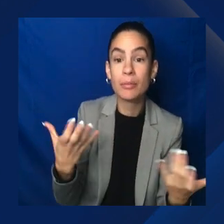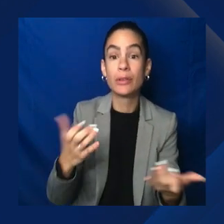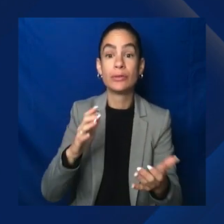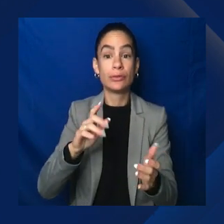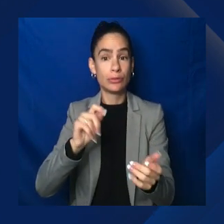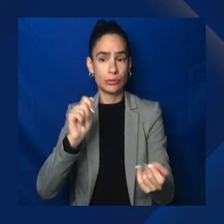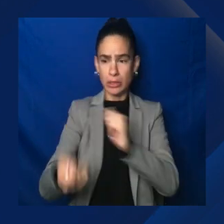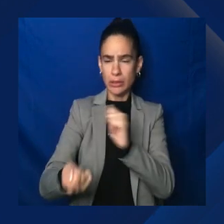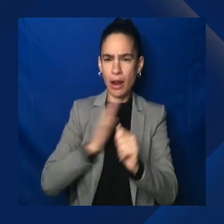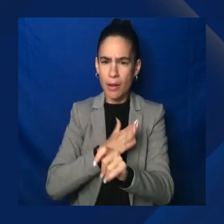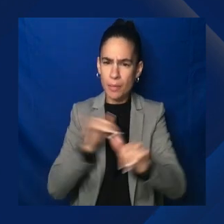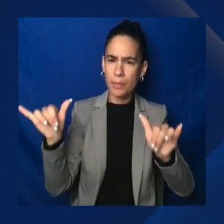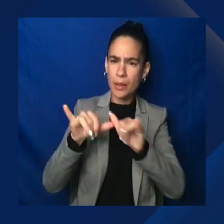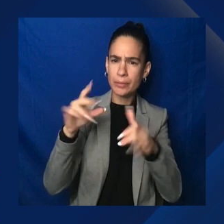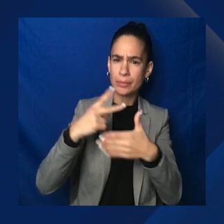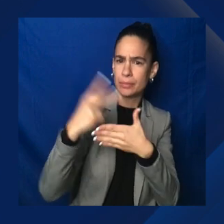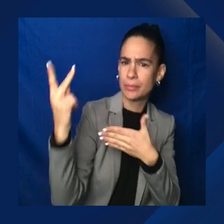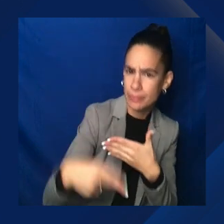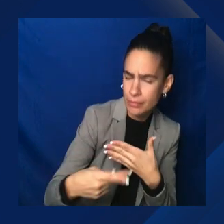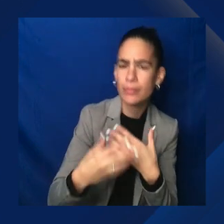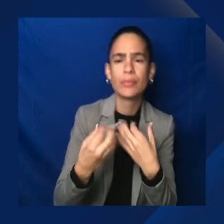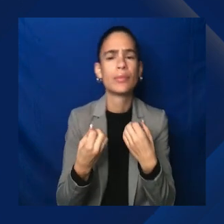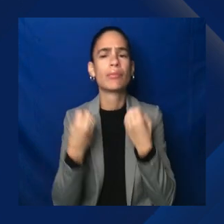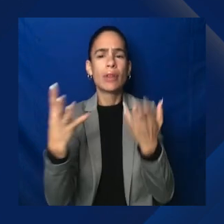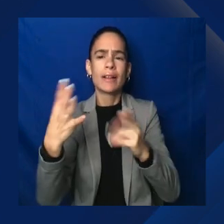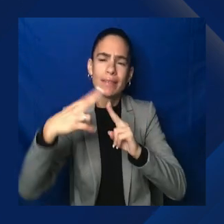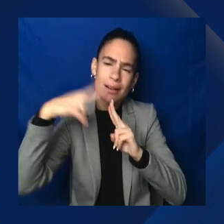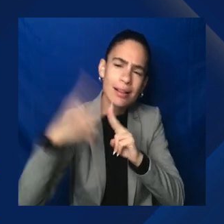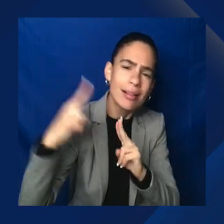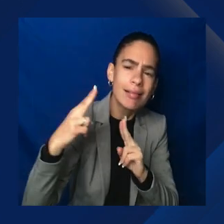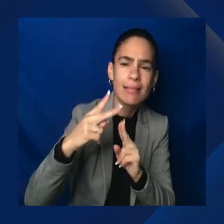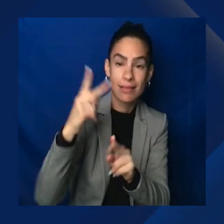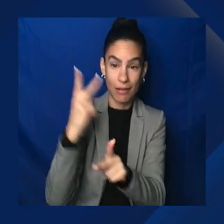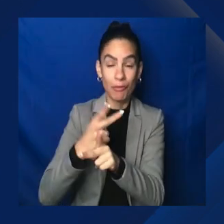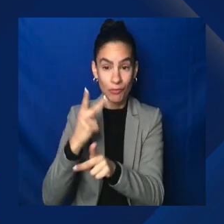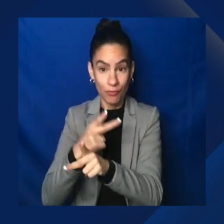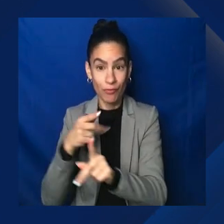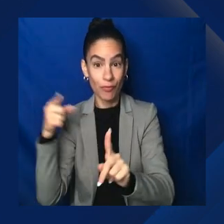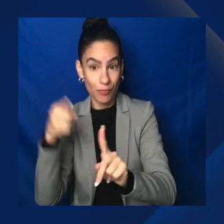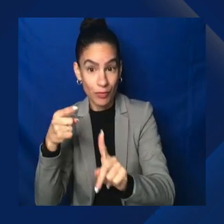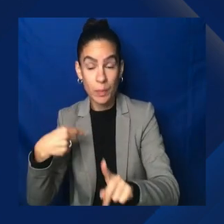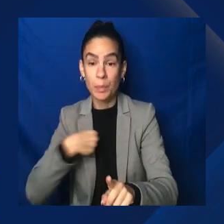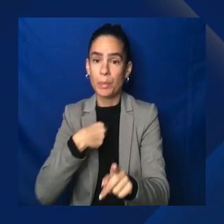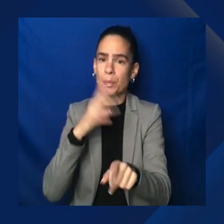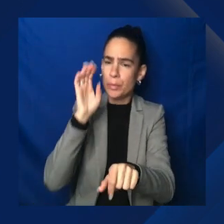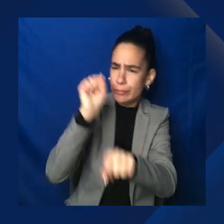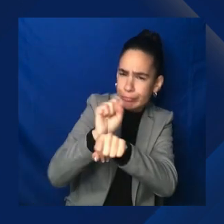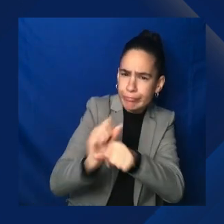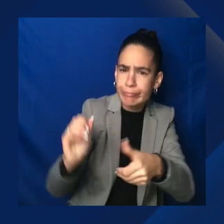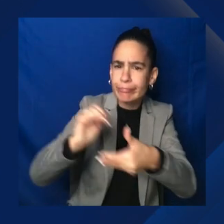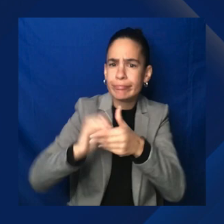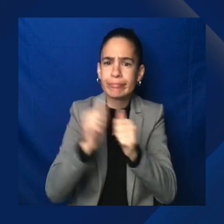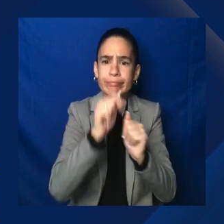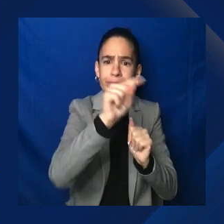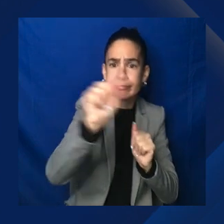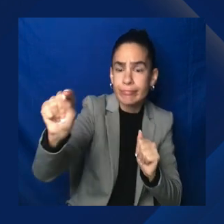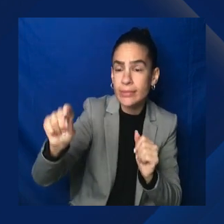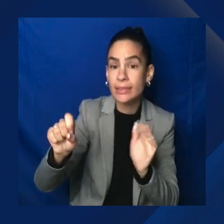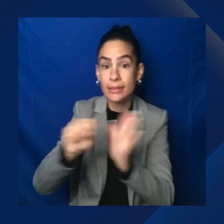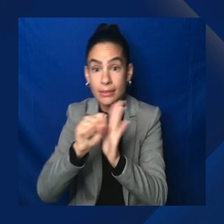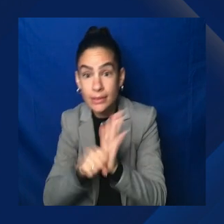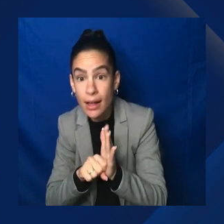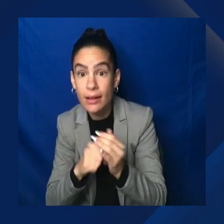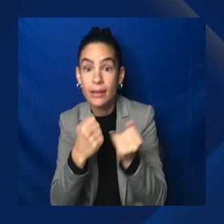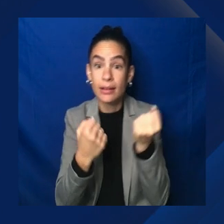across the federal government with states, alongside advocates and stakeholders, to improve maternal health, advance